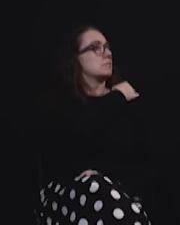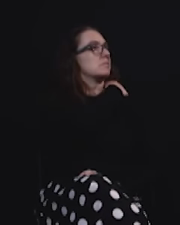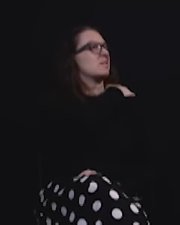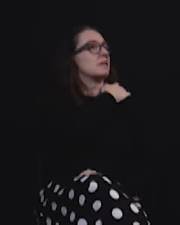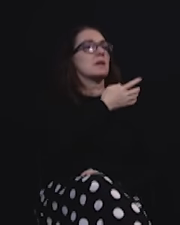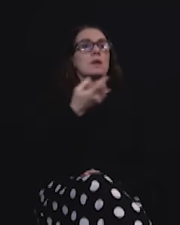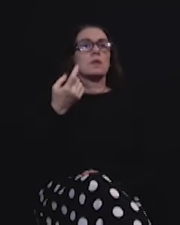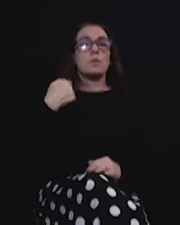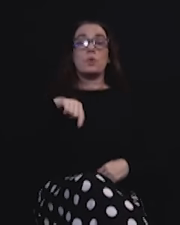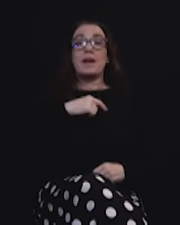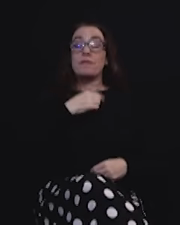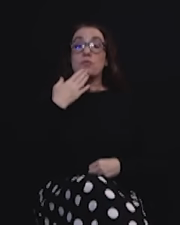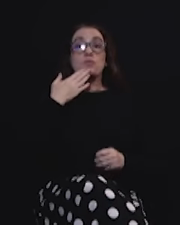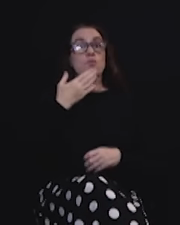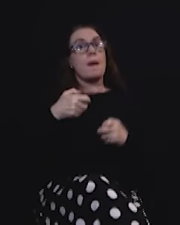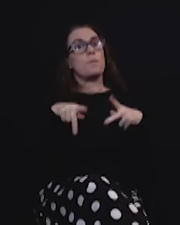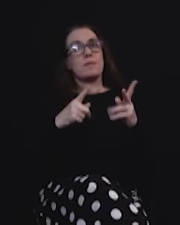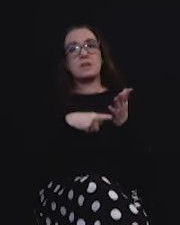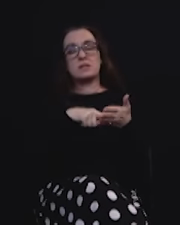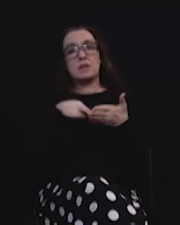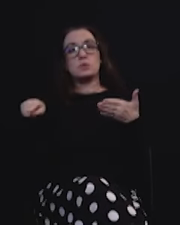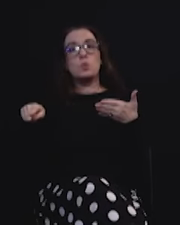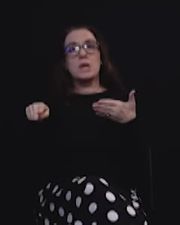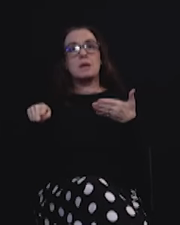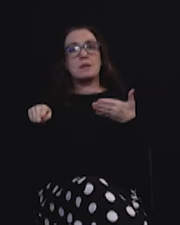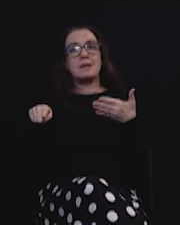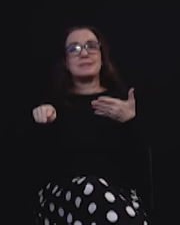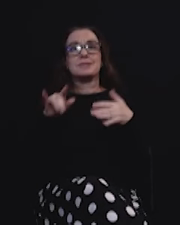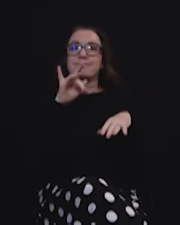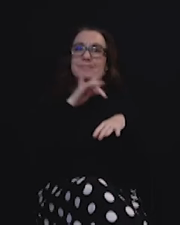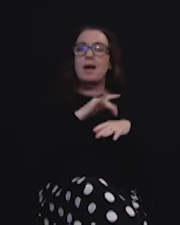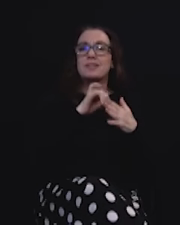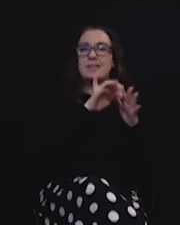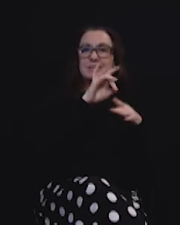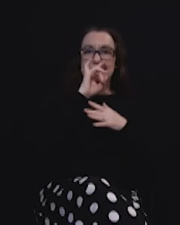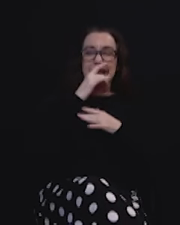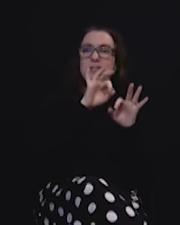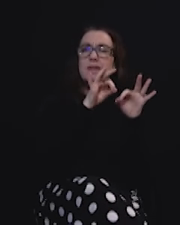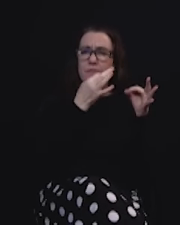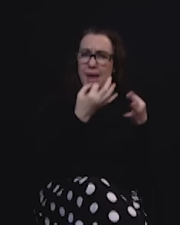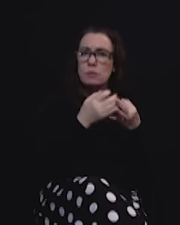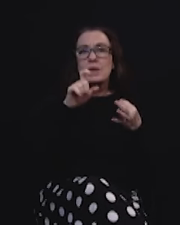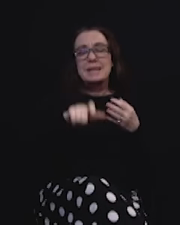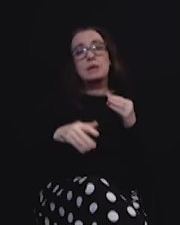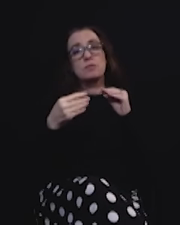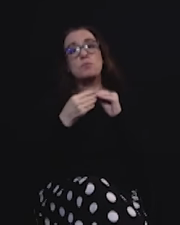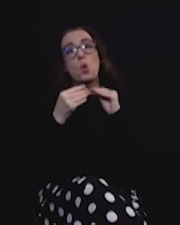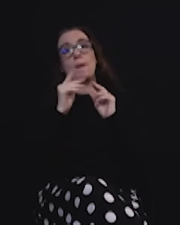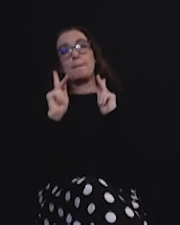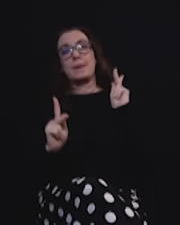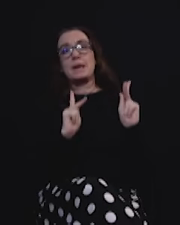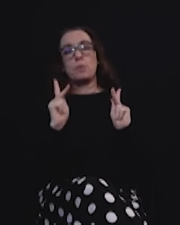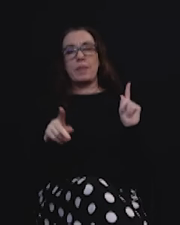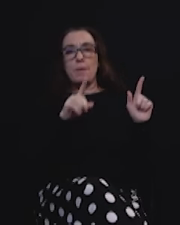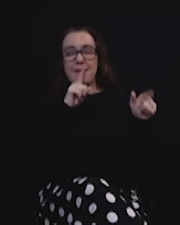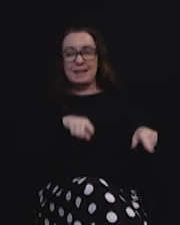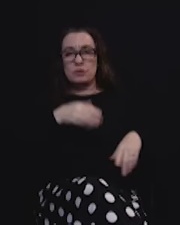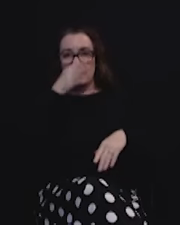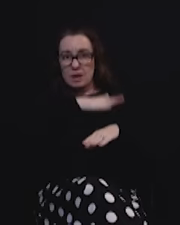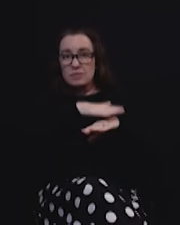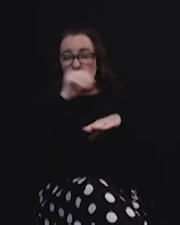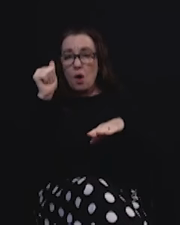We have a great privilege this week to minister to these kids and their families. Like I said, we need some more people who are going to answer God's call.